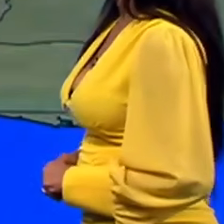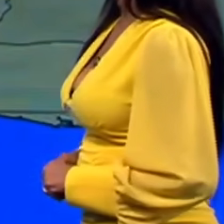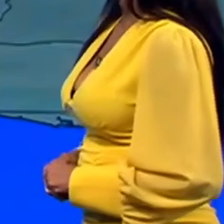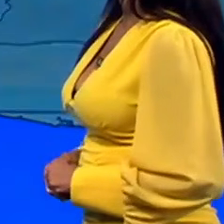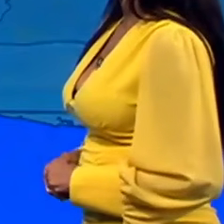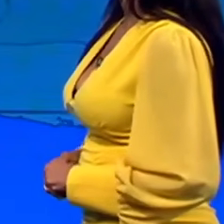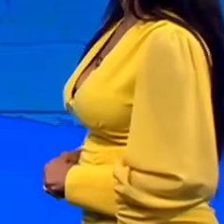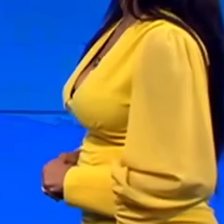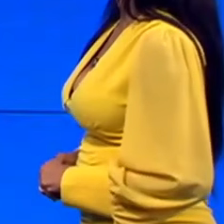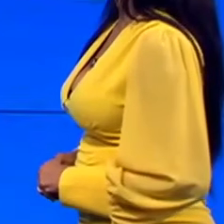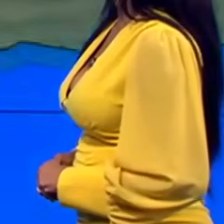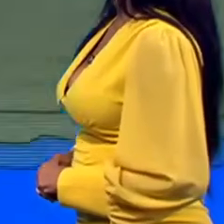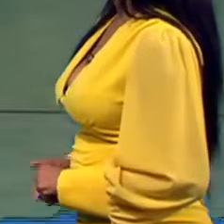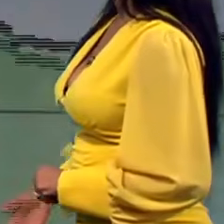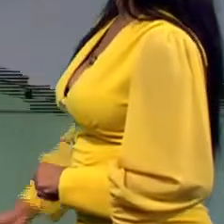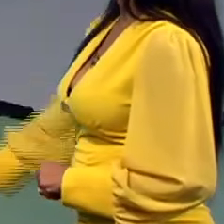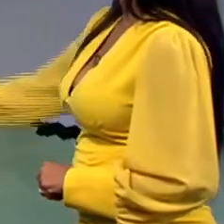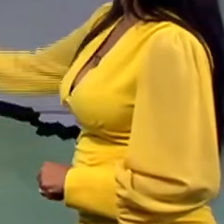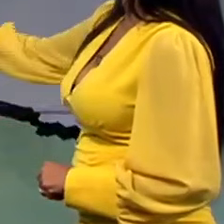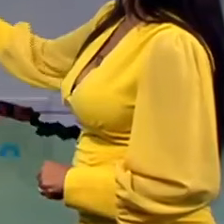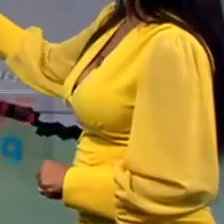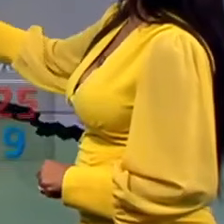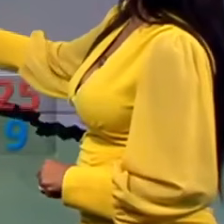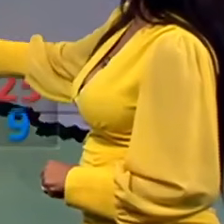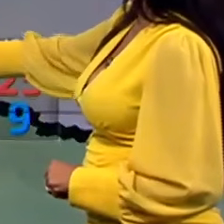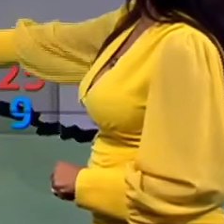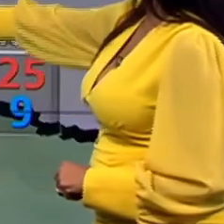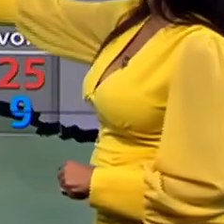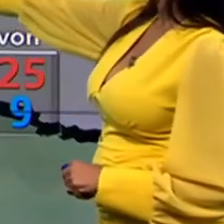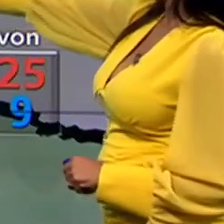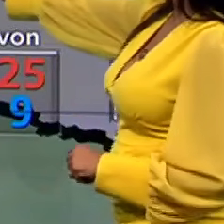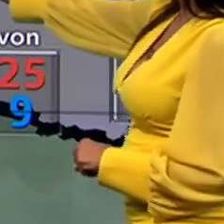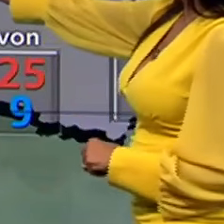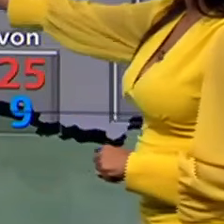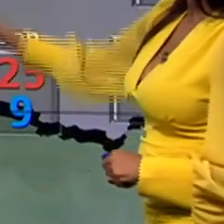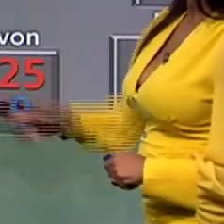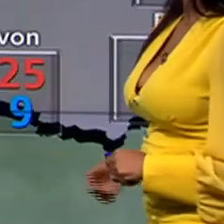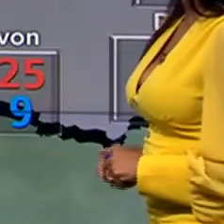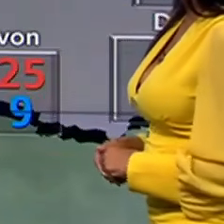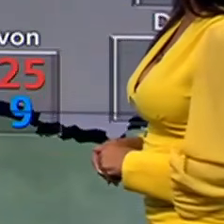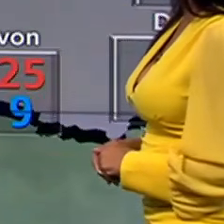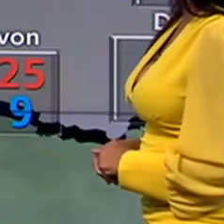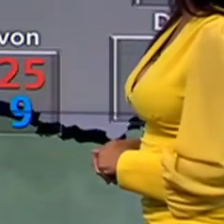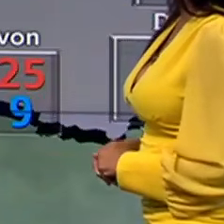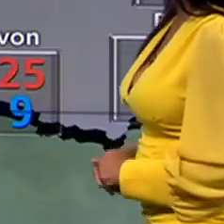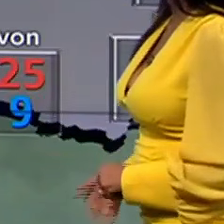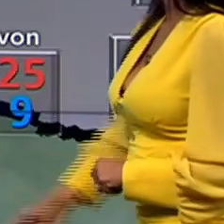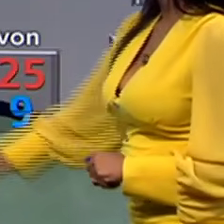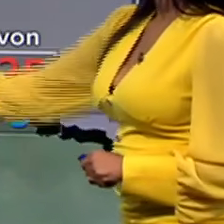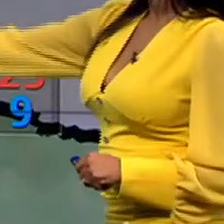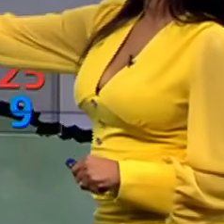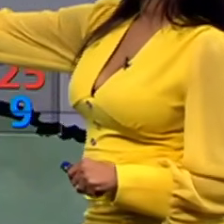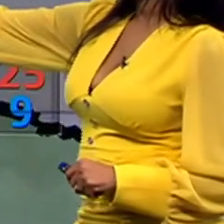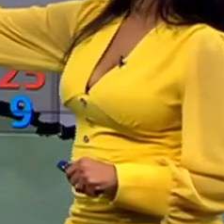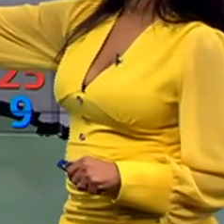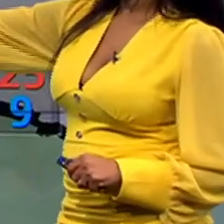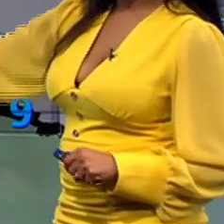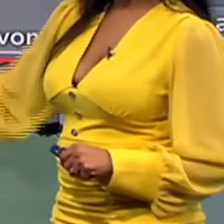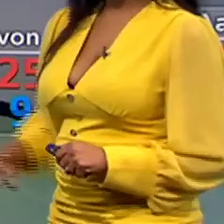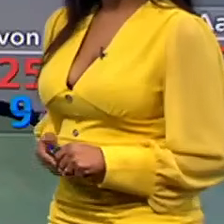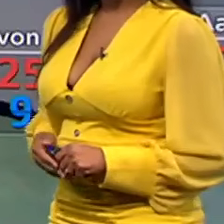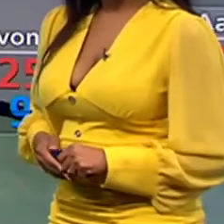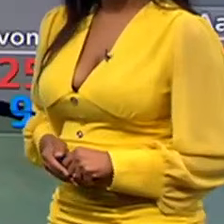le 19 mo Thapameng lebela mo profenseng ya Northern Cape Upington ka digata di le 8 go a go di le 29